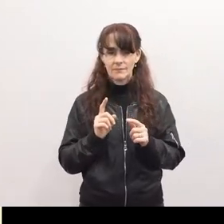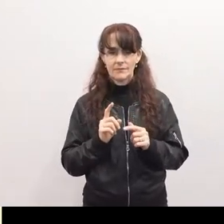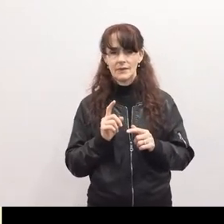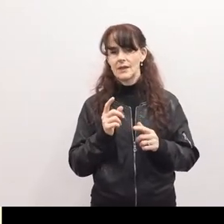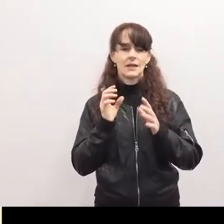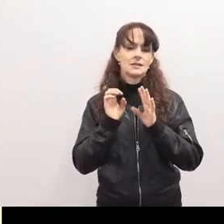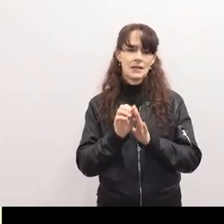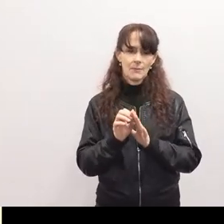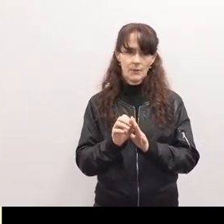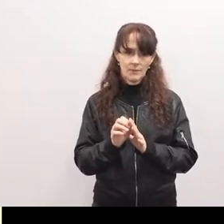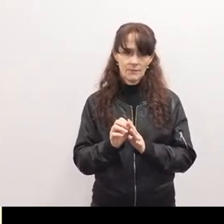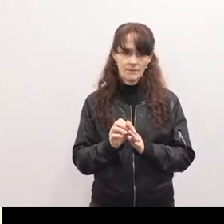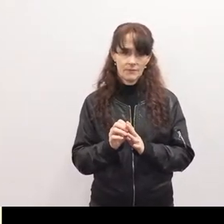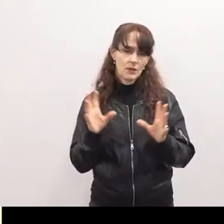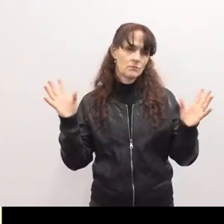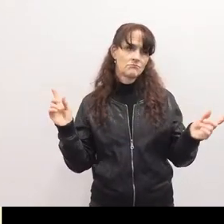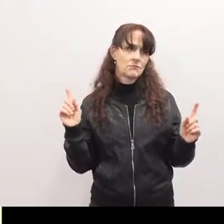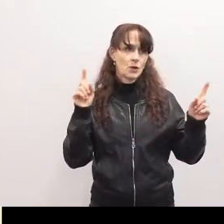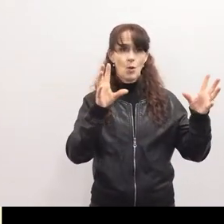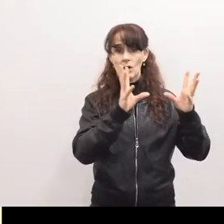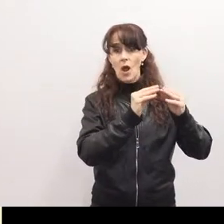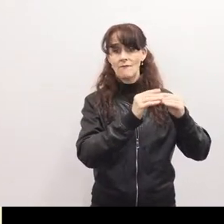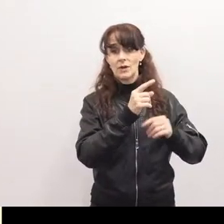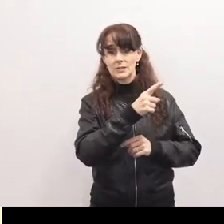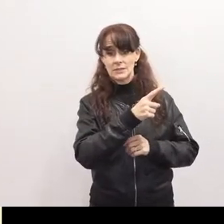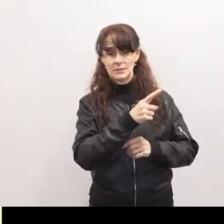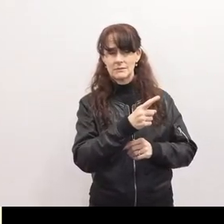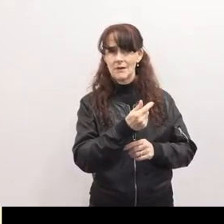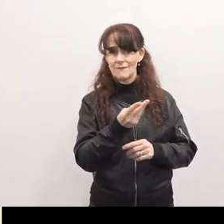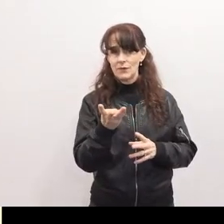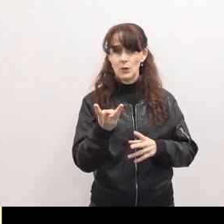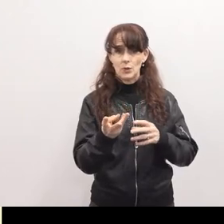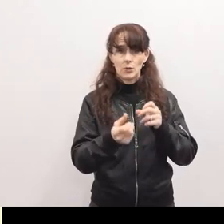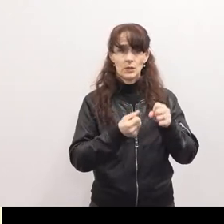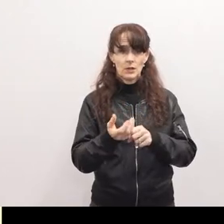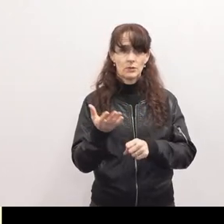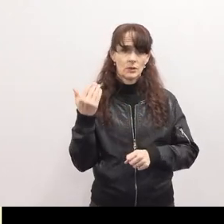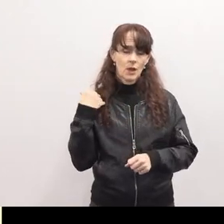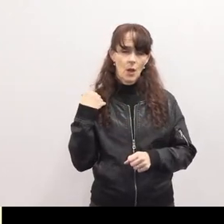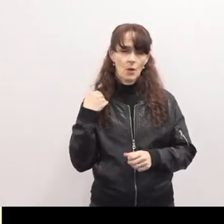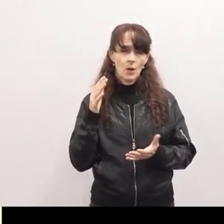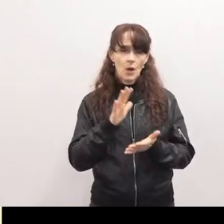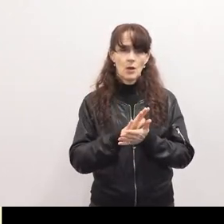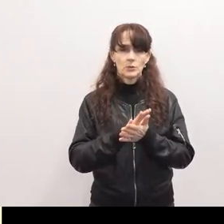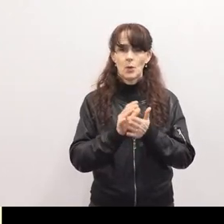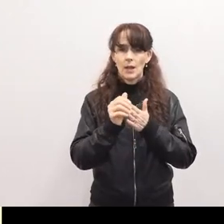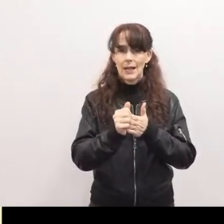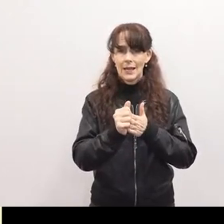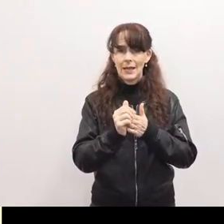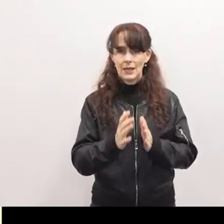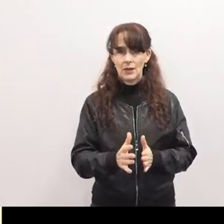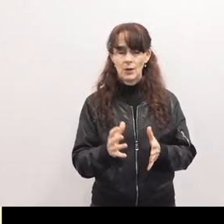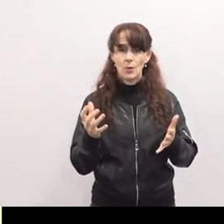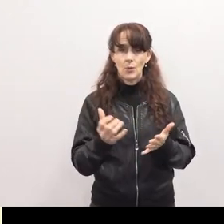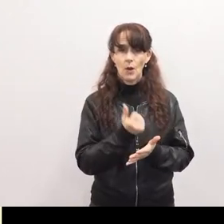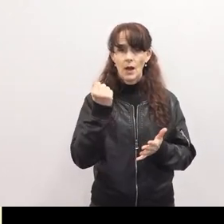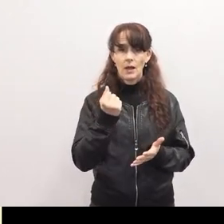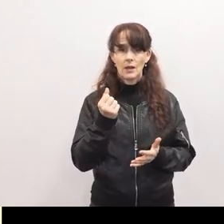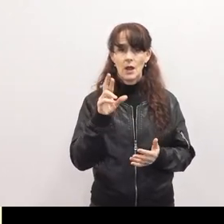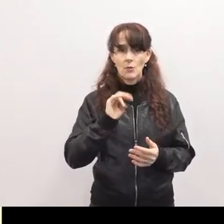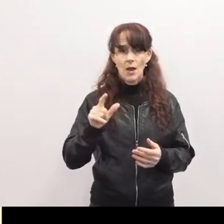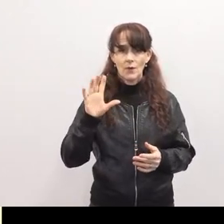out. You go to a conference. I went to a conference a couple of years ago, and there was a school leader who won the